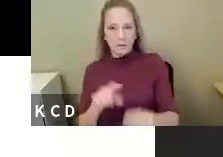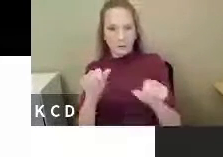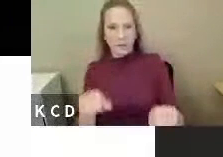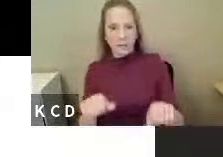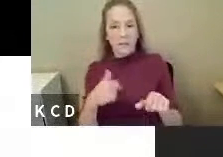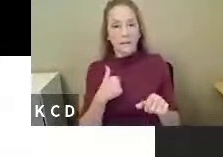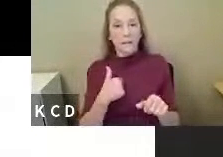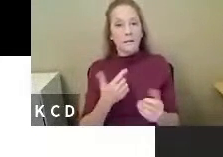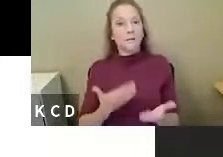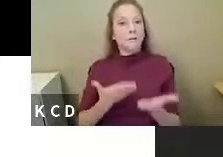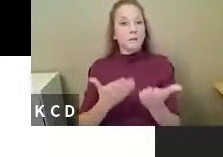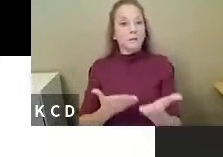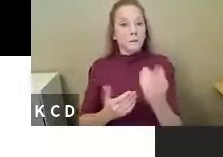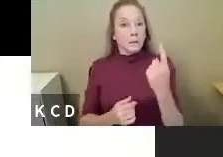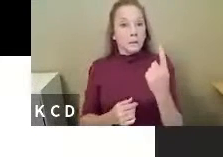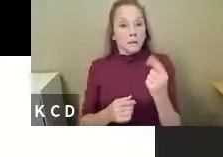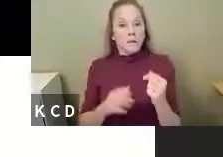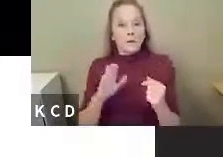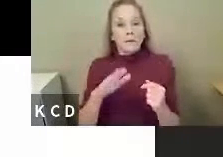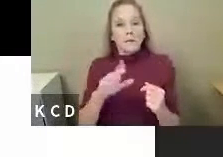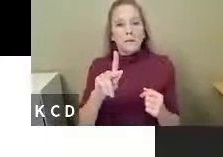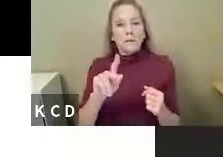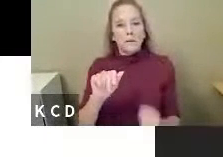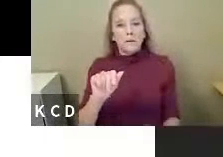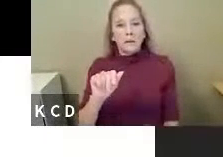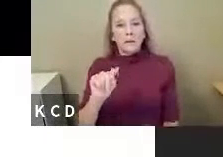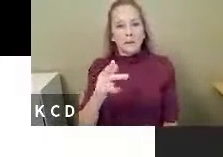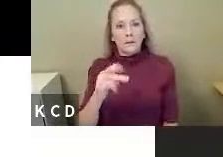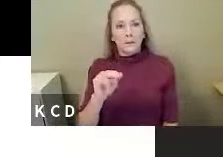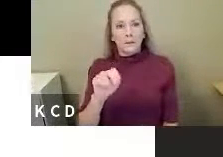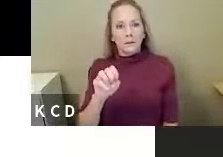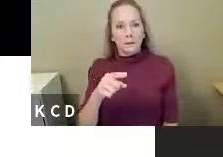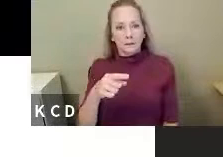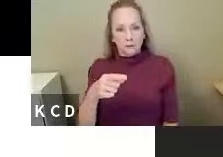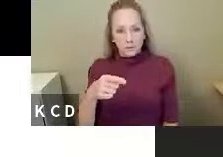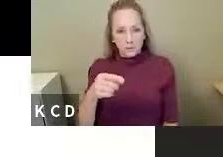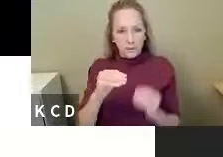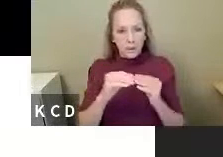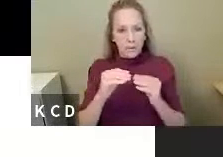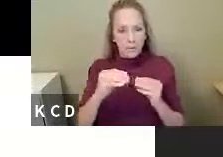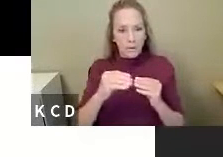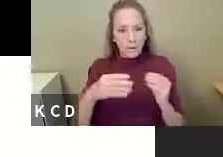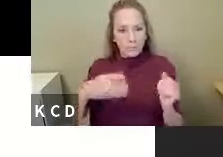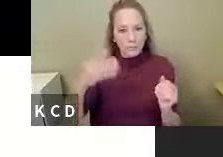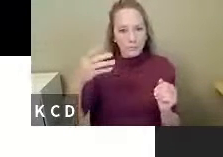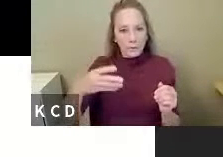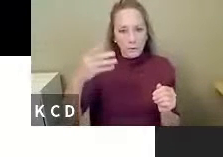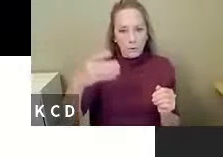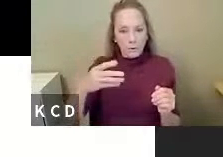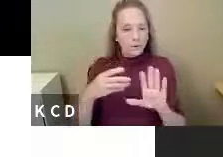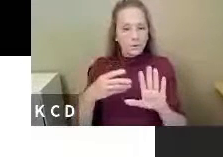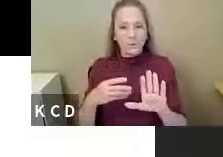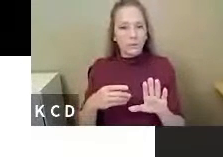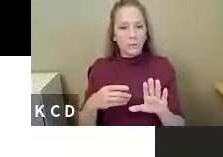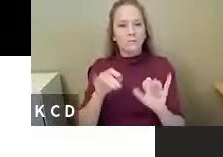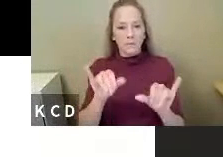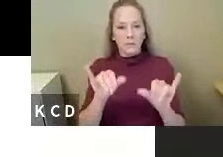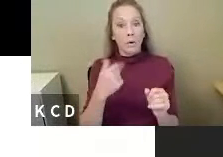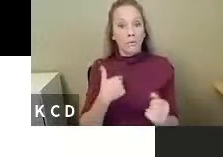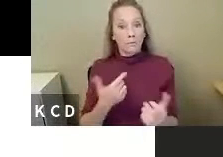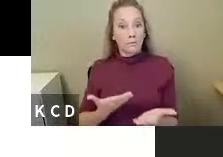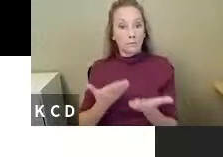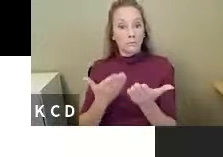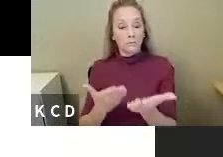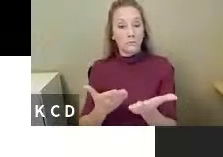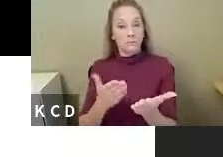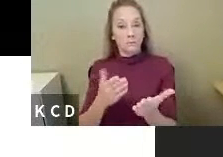made, so Catherine, if you could scroll on through down to, well, actually just this table. The one,